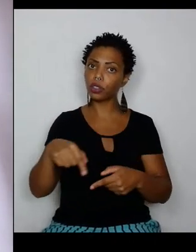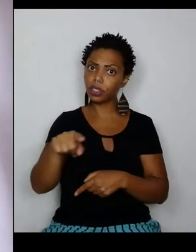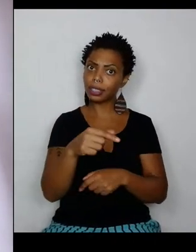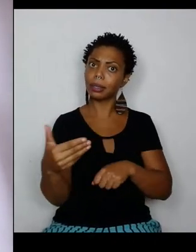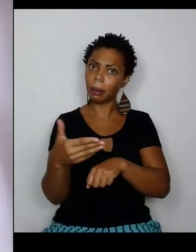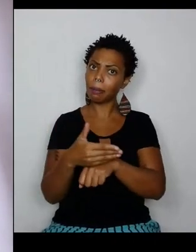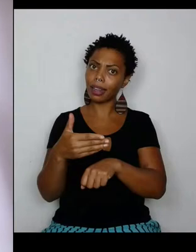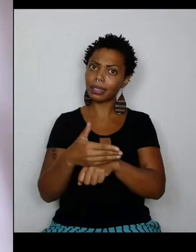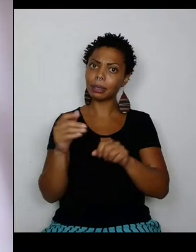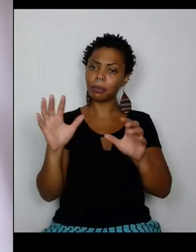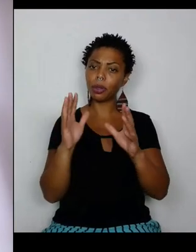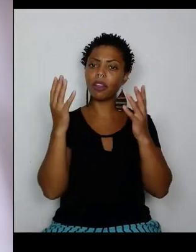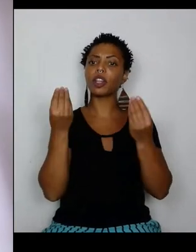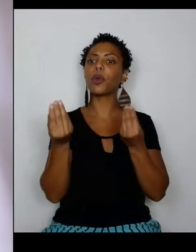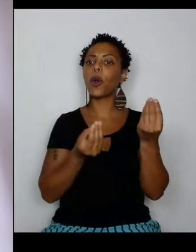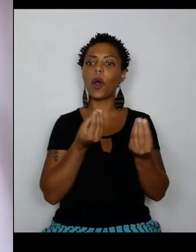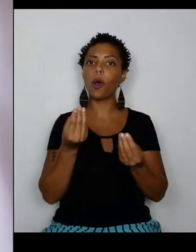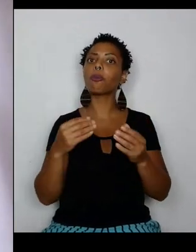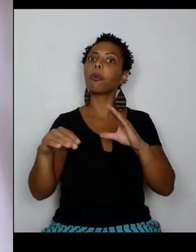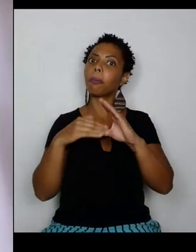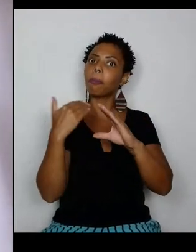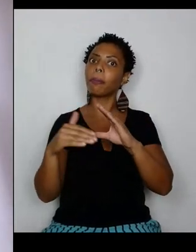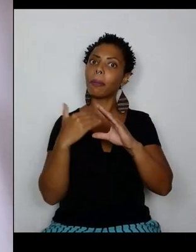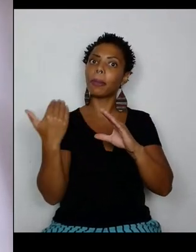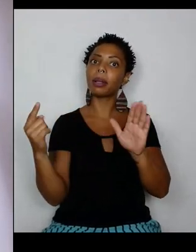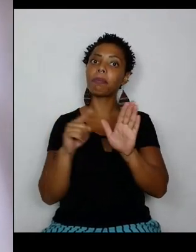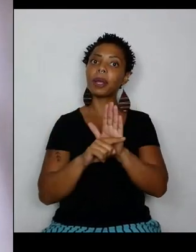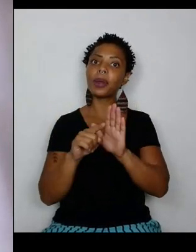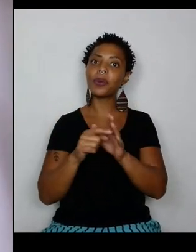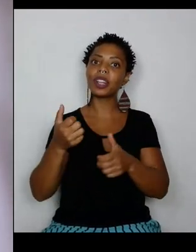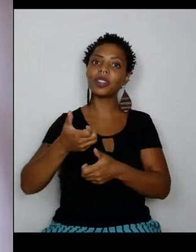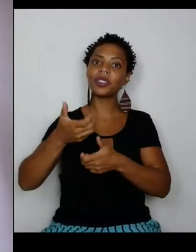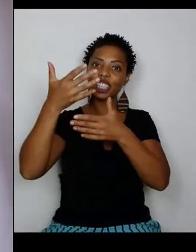please make sure you send your questions in the chat